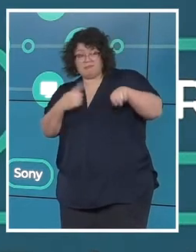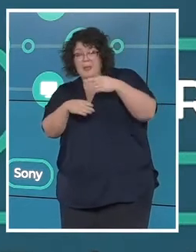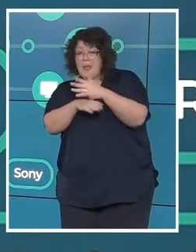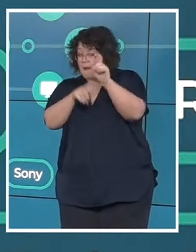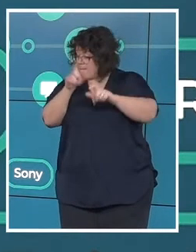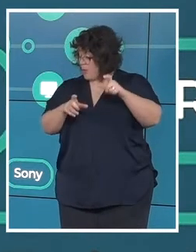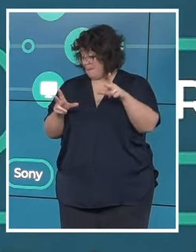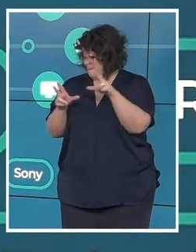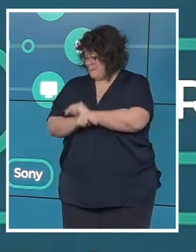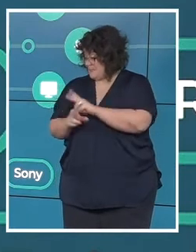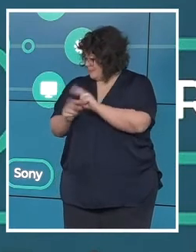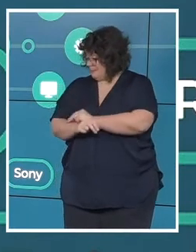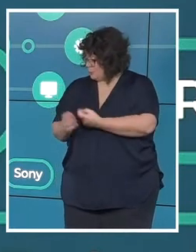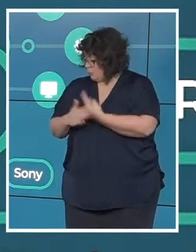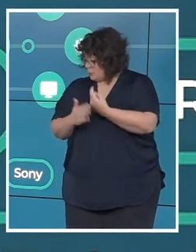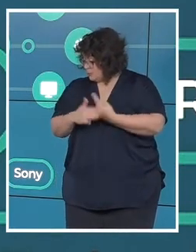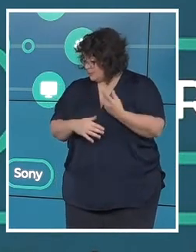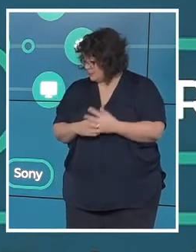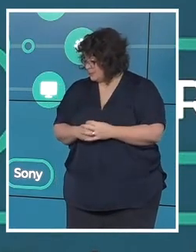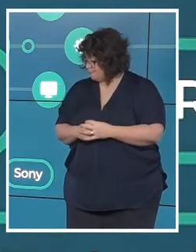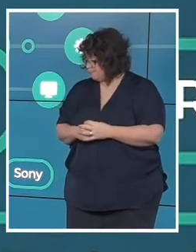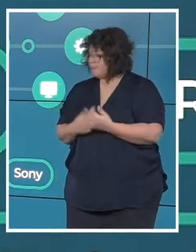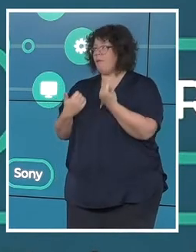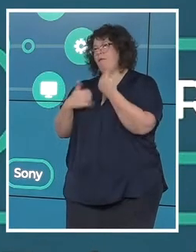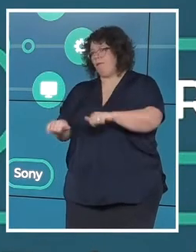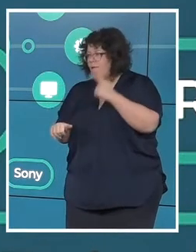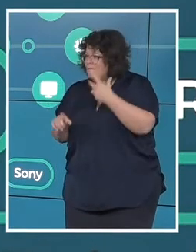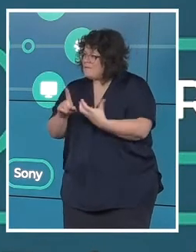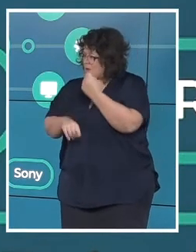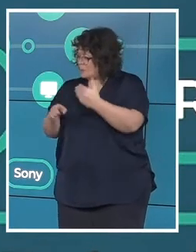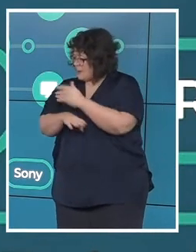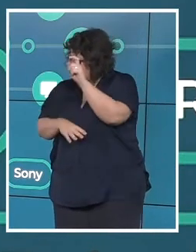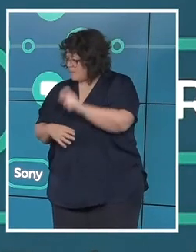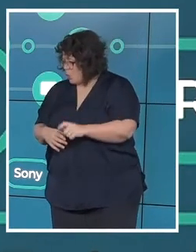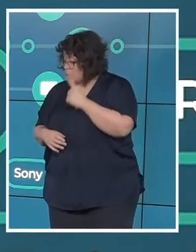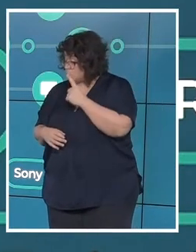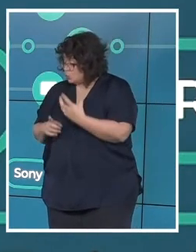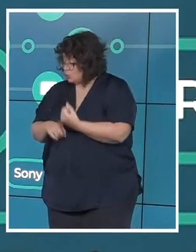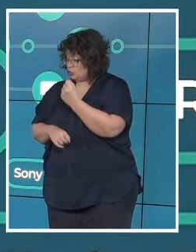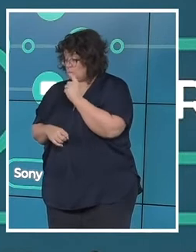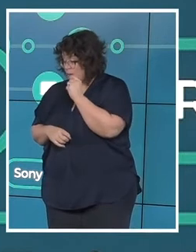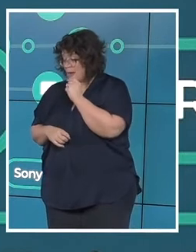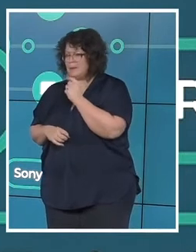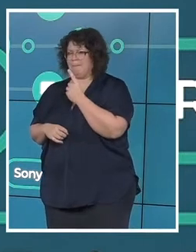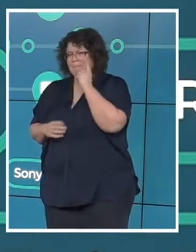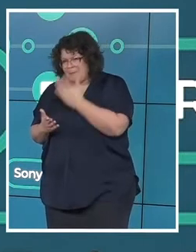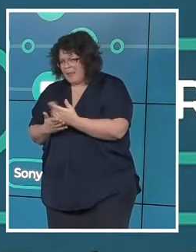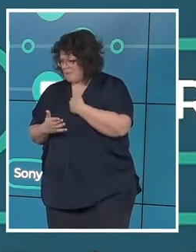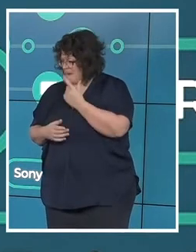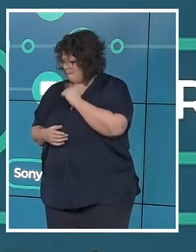and believed in my abilities. She hired me for a position doing the front desk at a gym in Juneau,